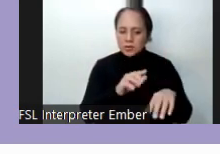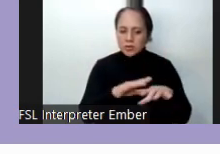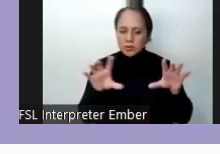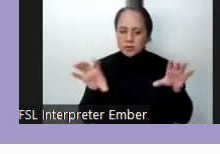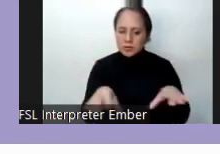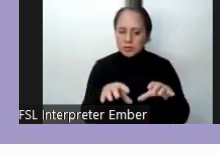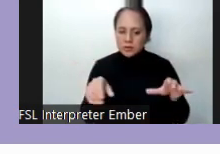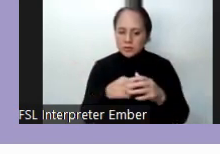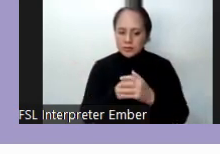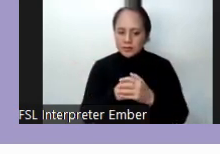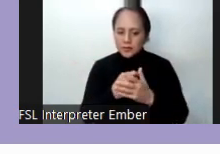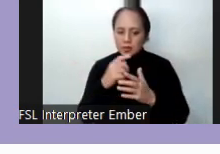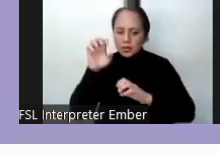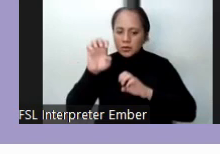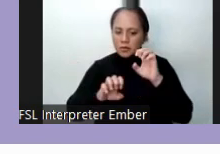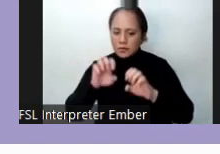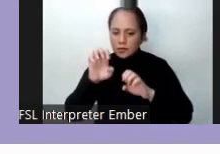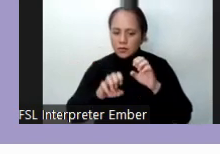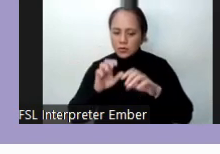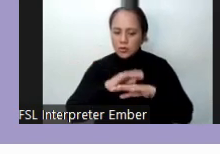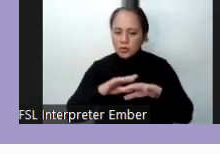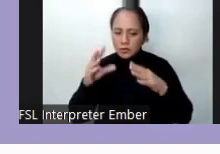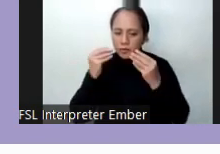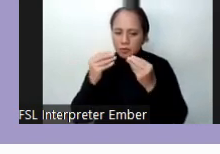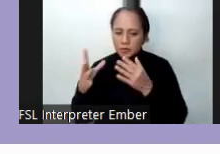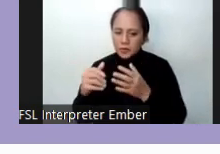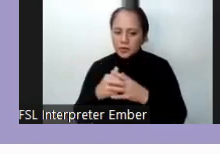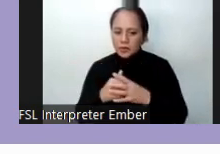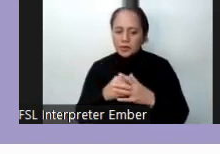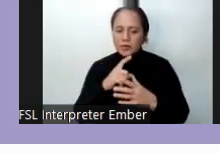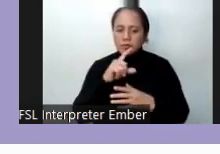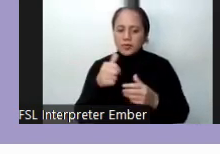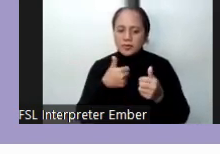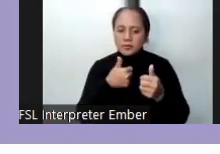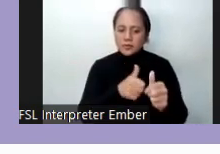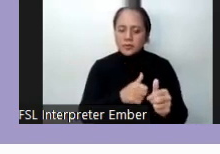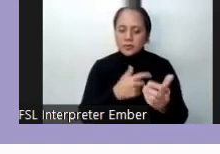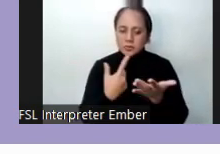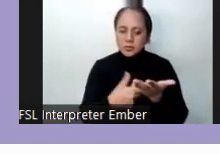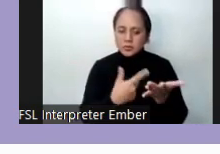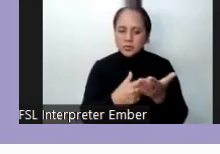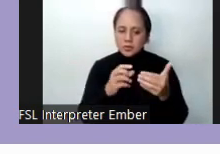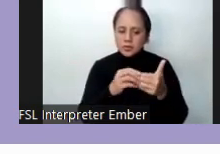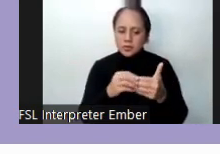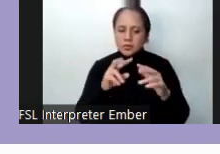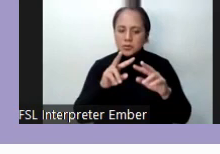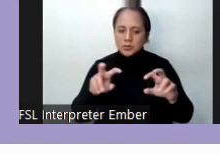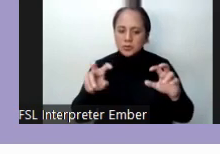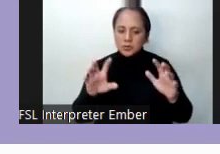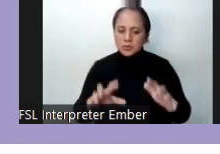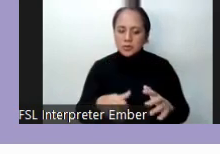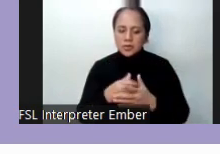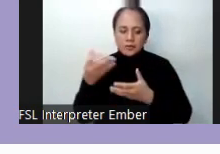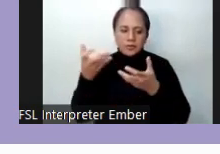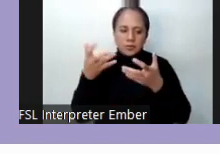with 6 tasks on evaluating online information, which was immediately followed by a discussion by the lead researchers and trade